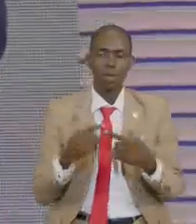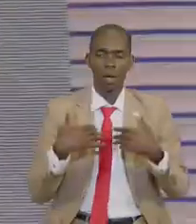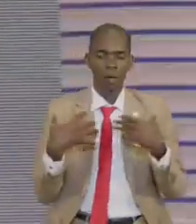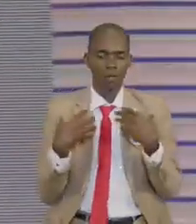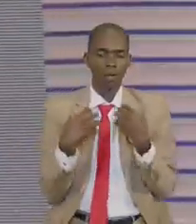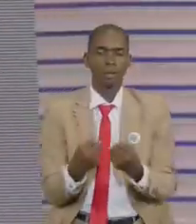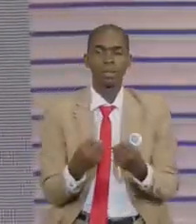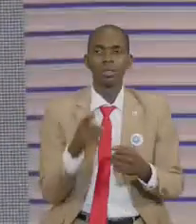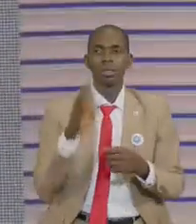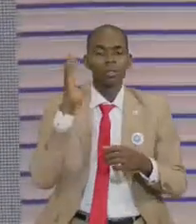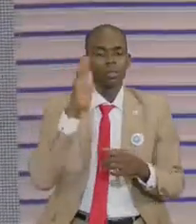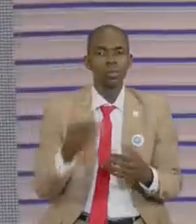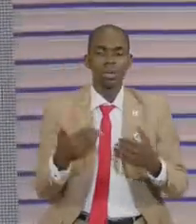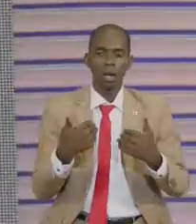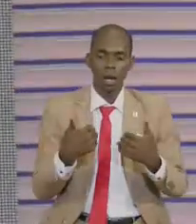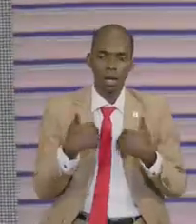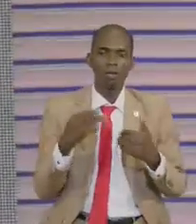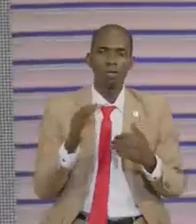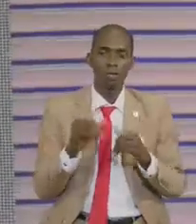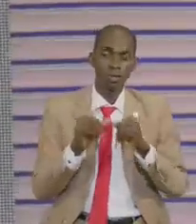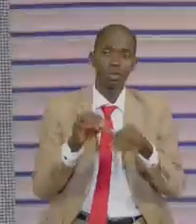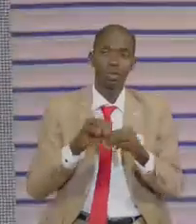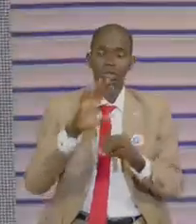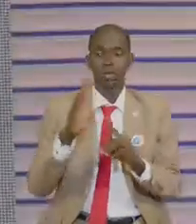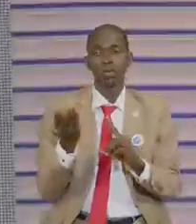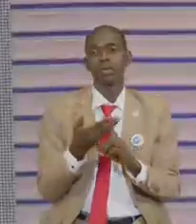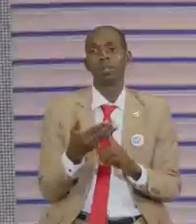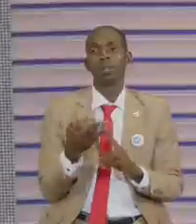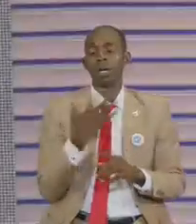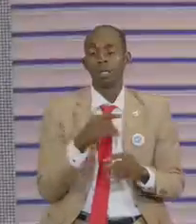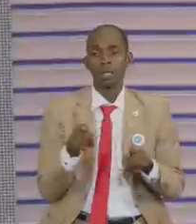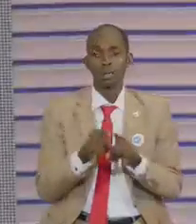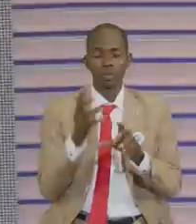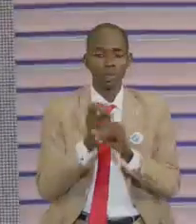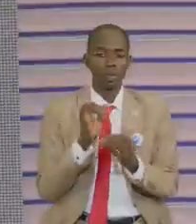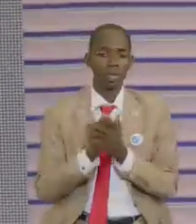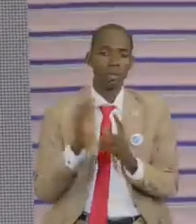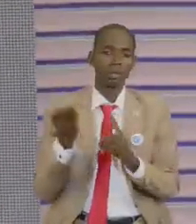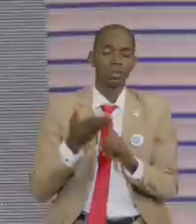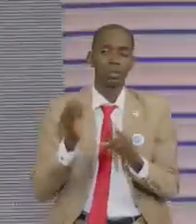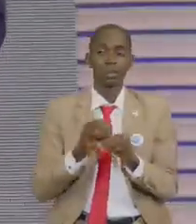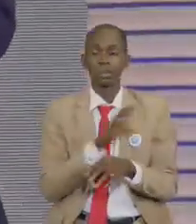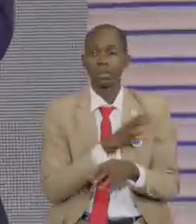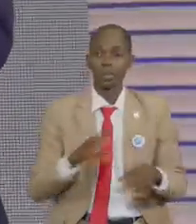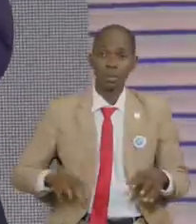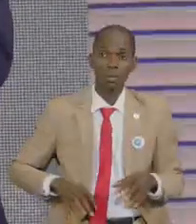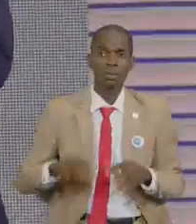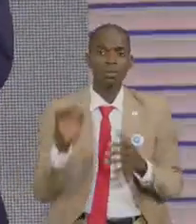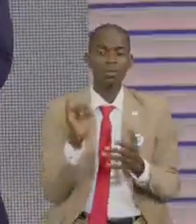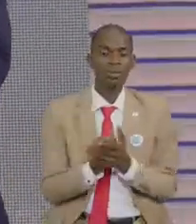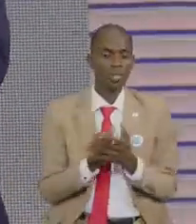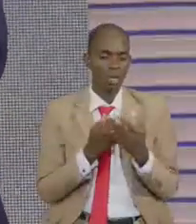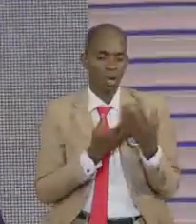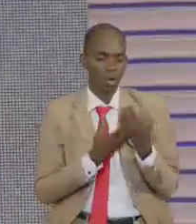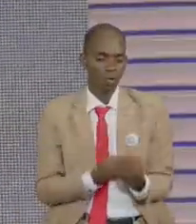remain with your conviction. And as you have got that conviction in Christ, that confidence in